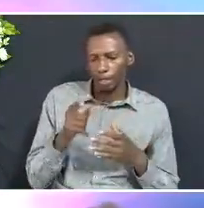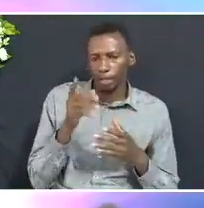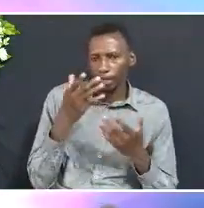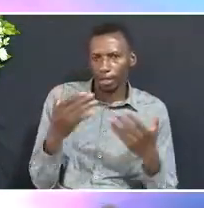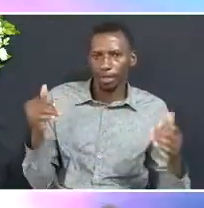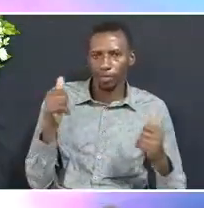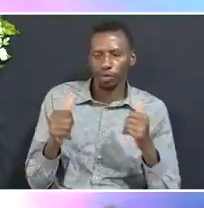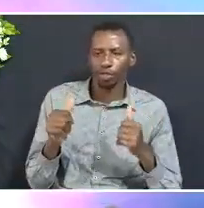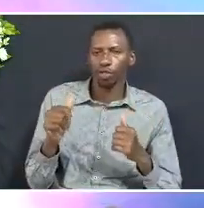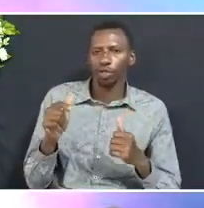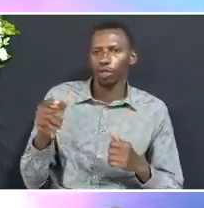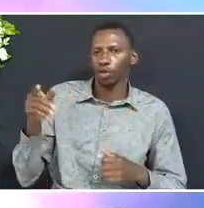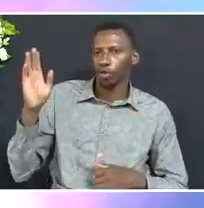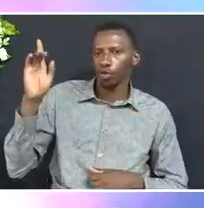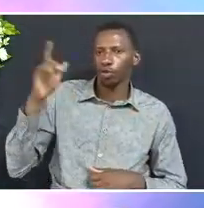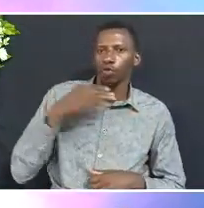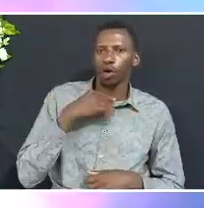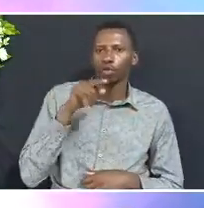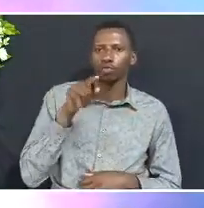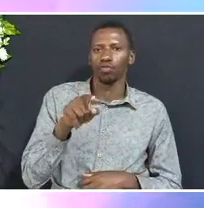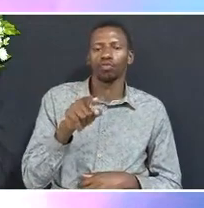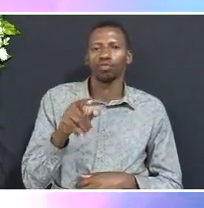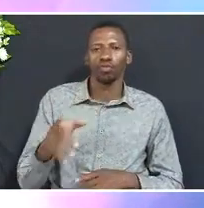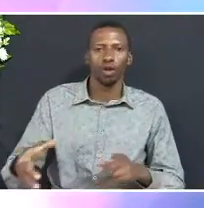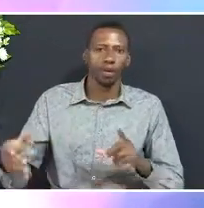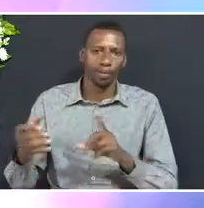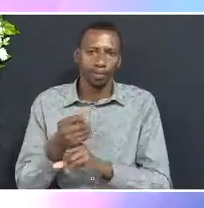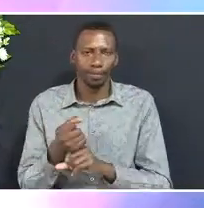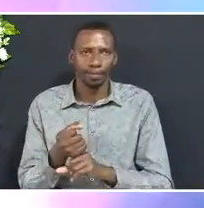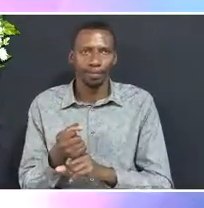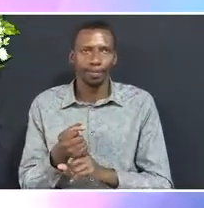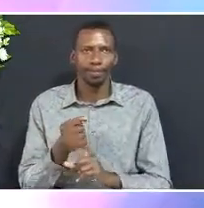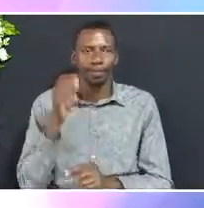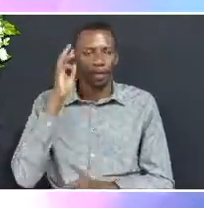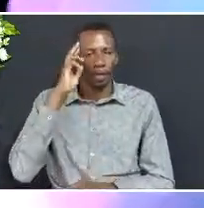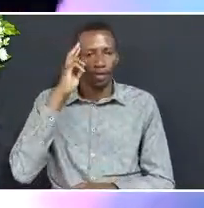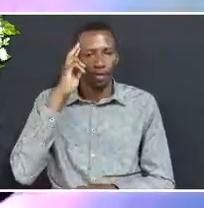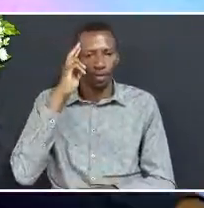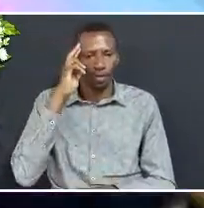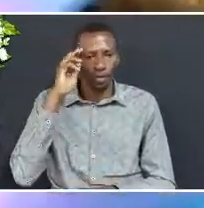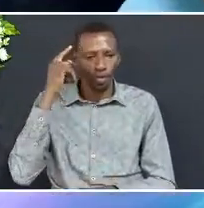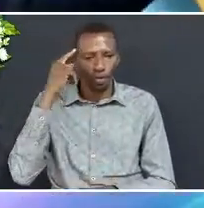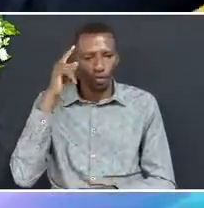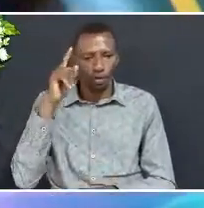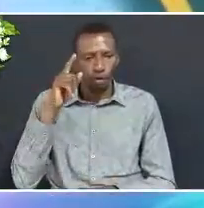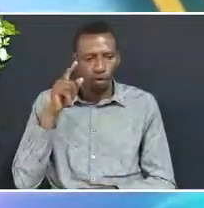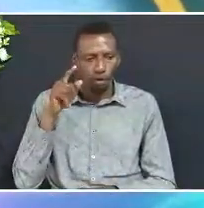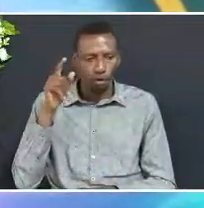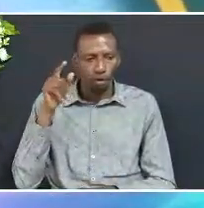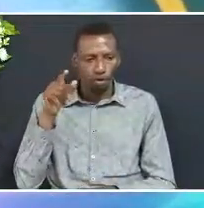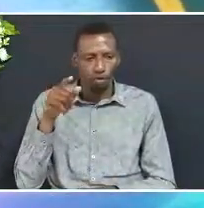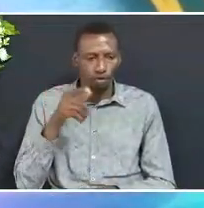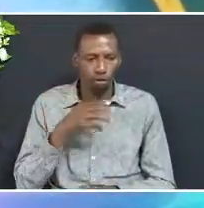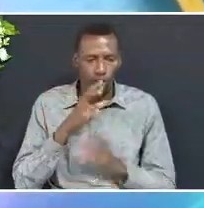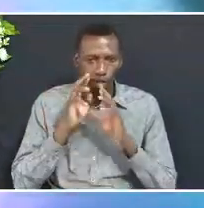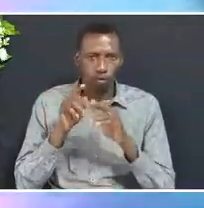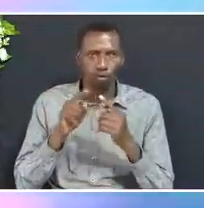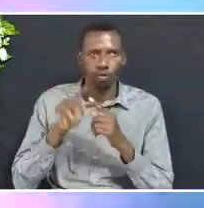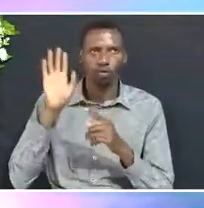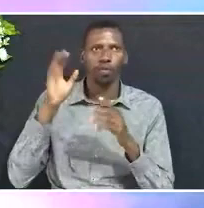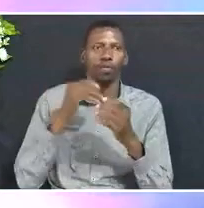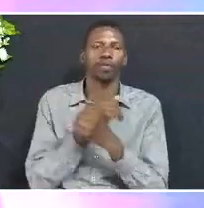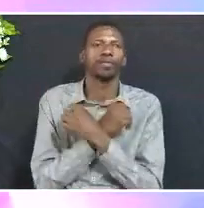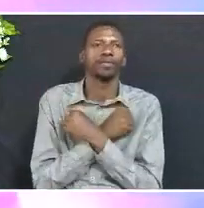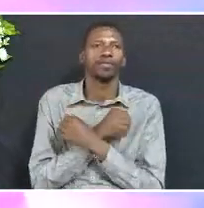you to accomplish as a reason for having responded to his love. That is why we are